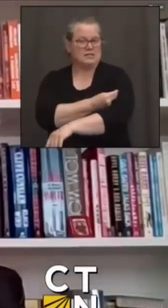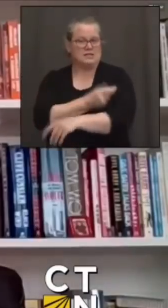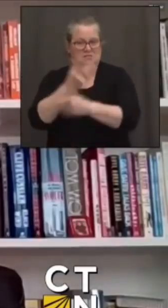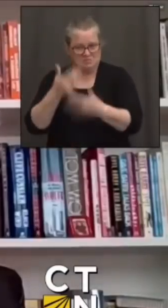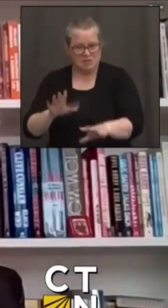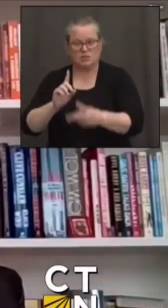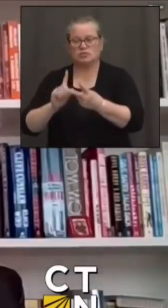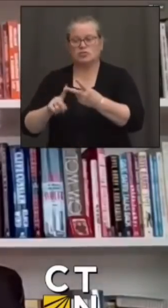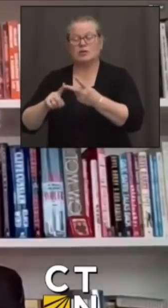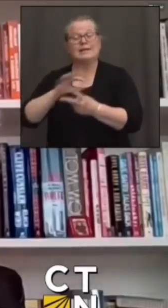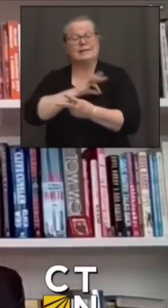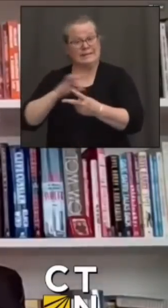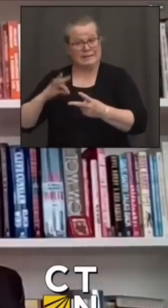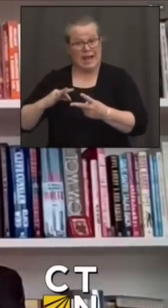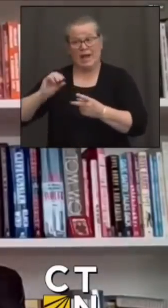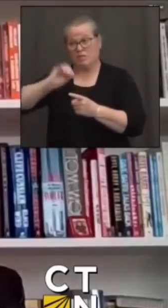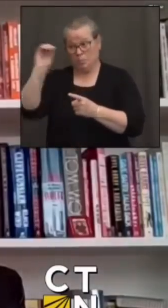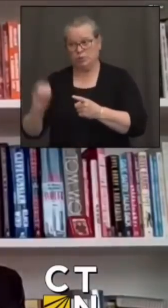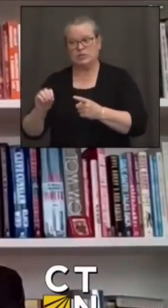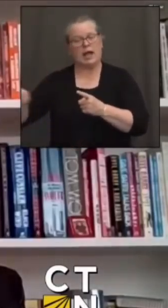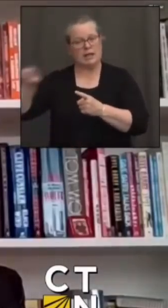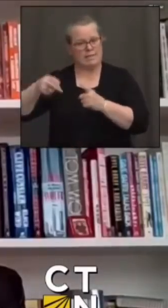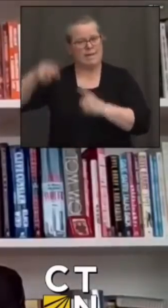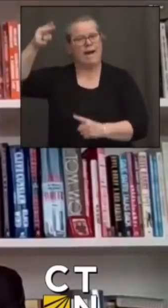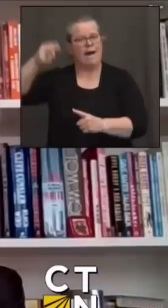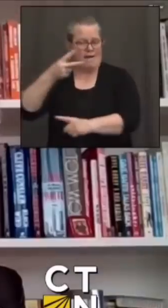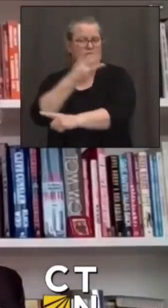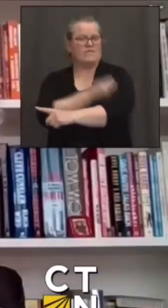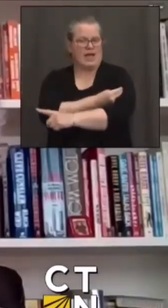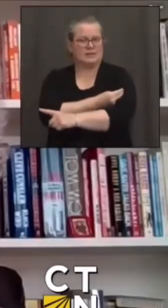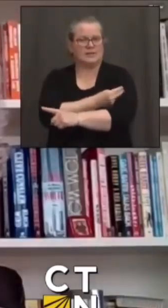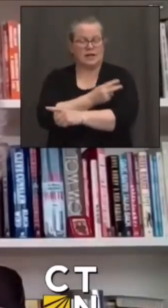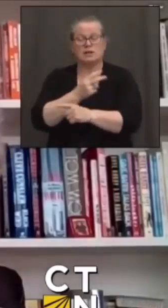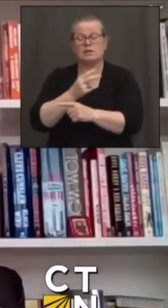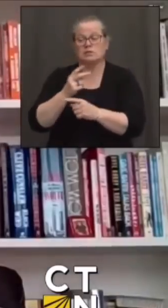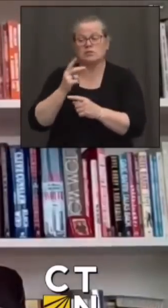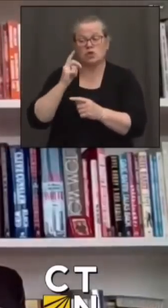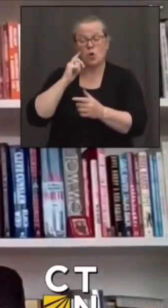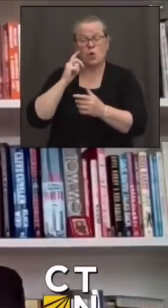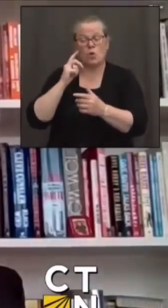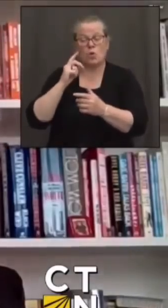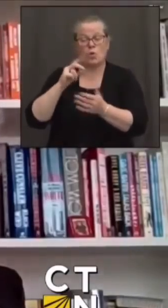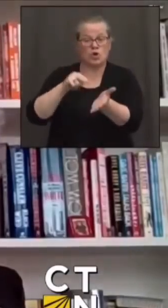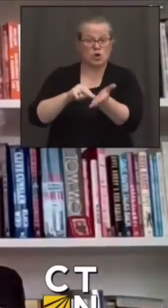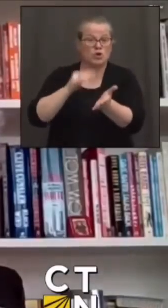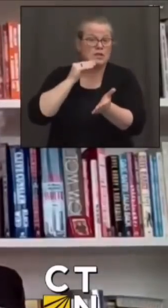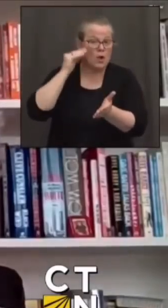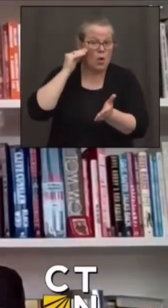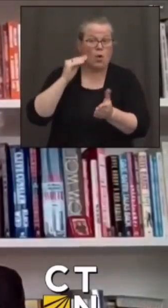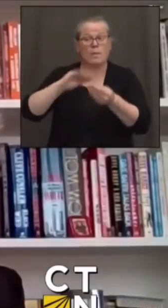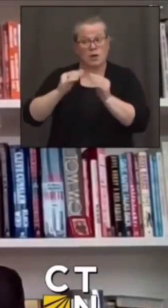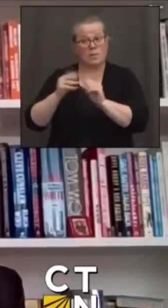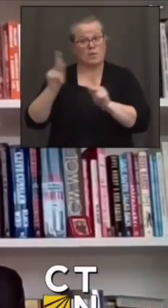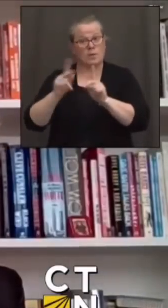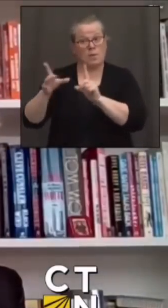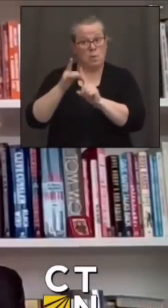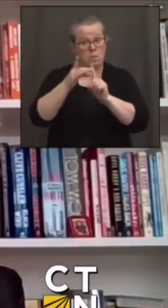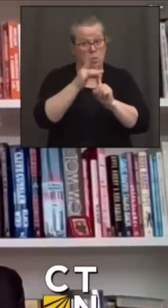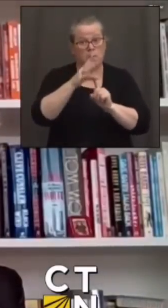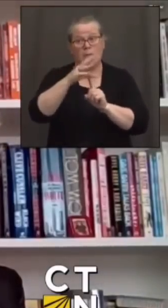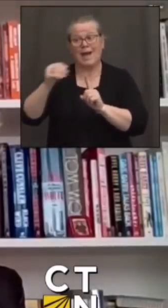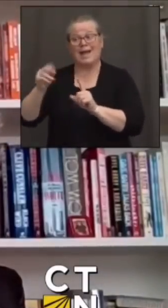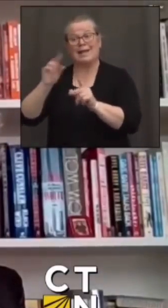staff vaccinated, we're seeing our cases and deaths in nursing homes plummet.